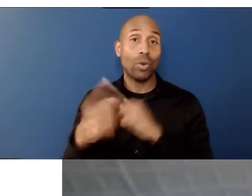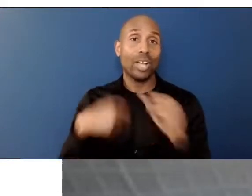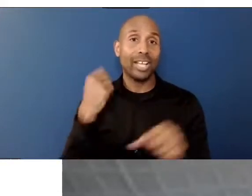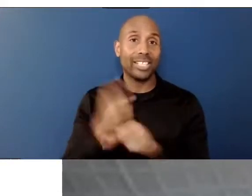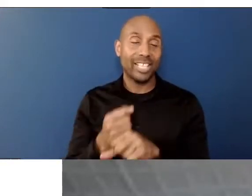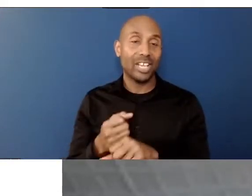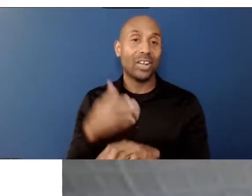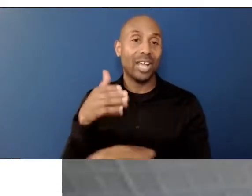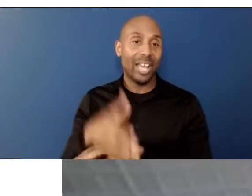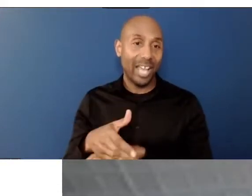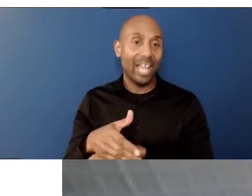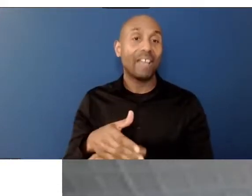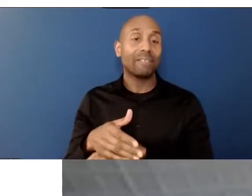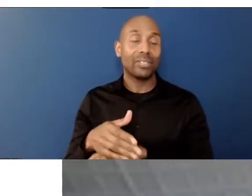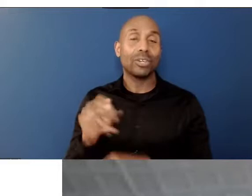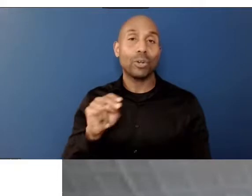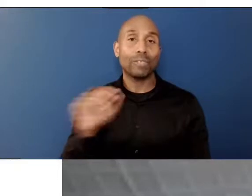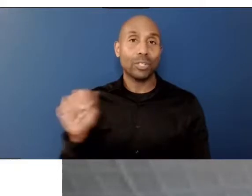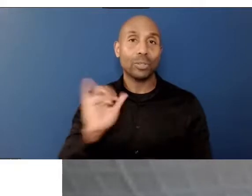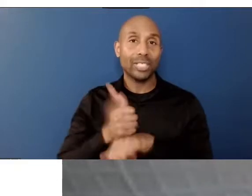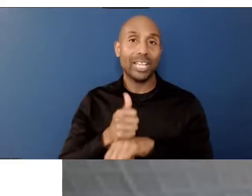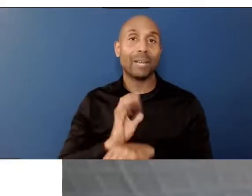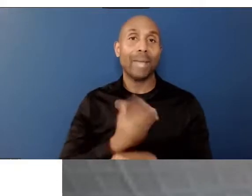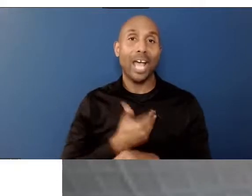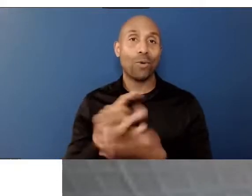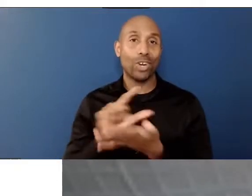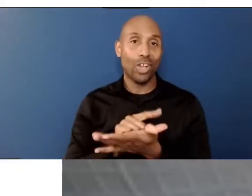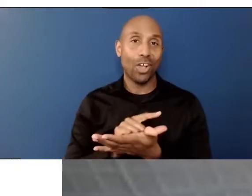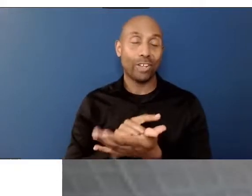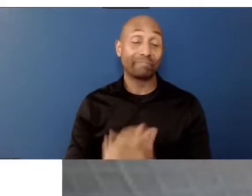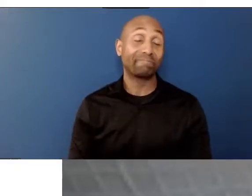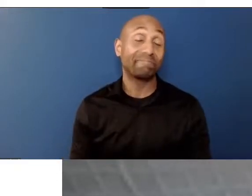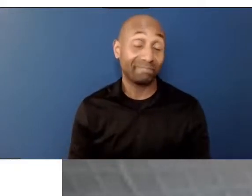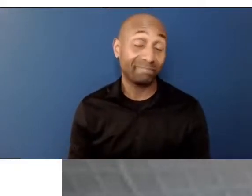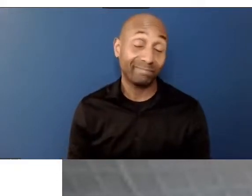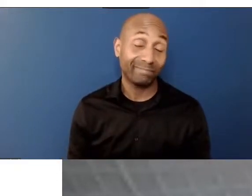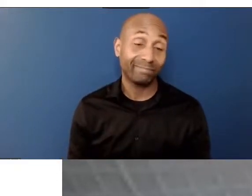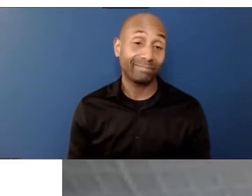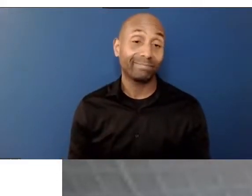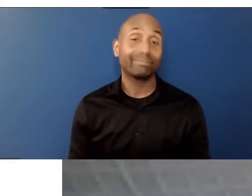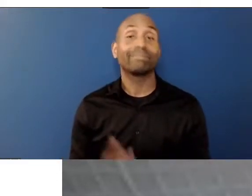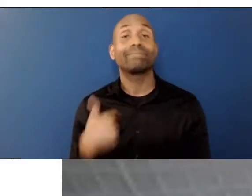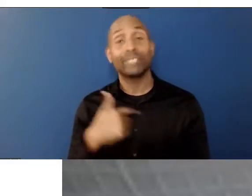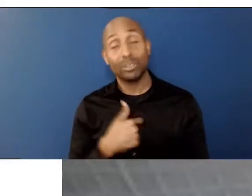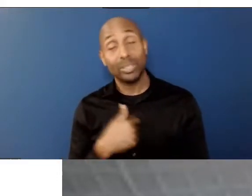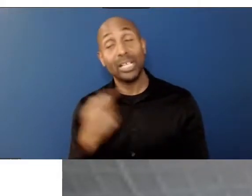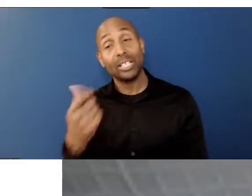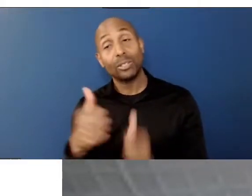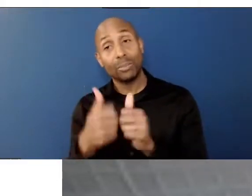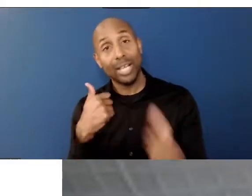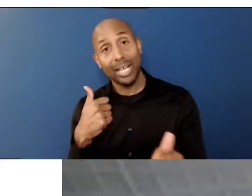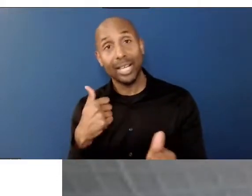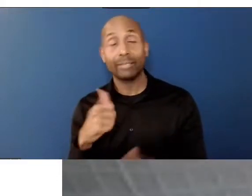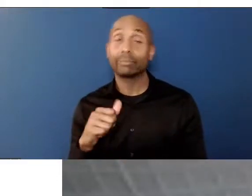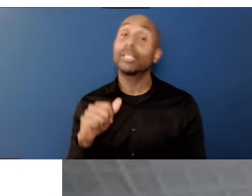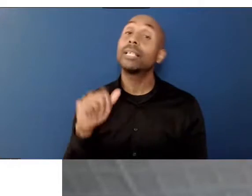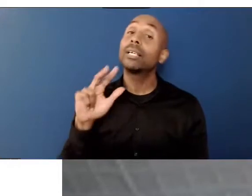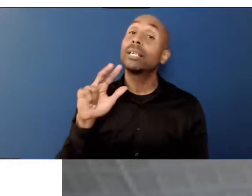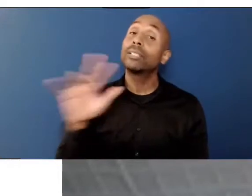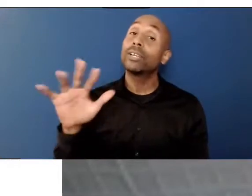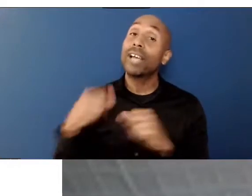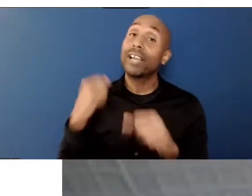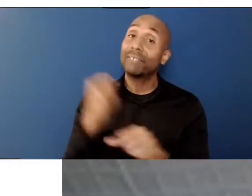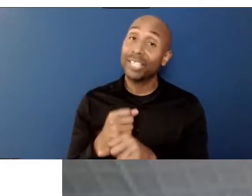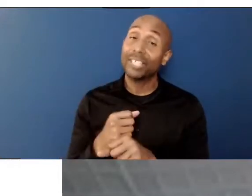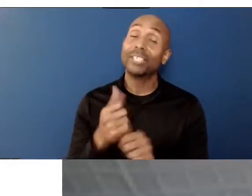Scotia enacted our legislation. And, you know, we're a little bit behind. We're about 35 years behind the US with